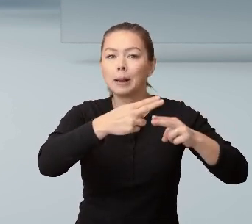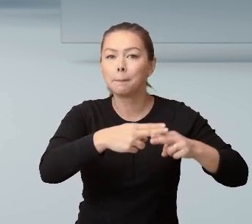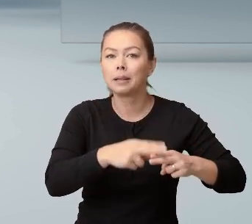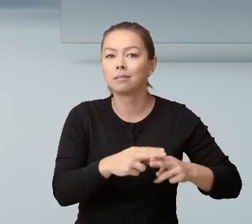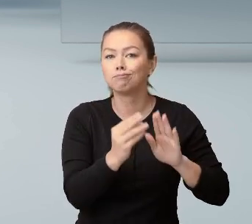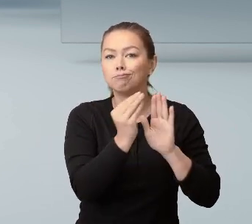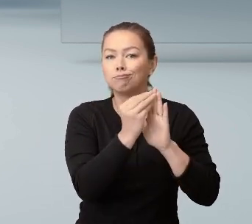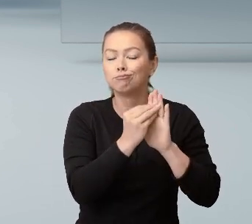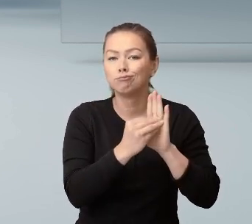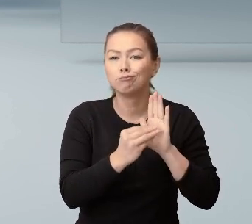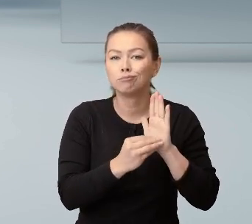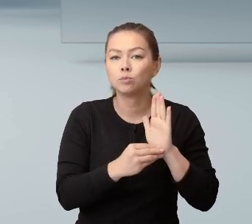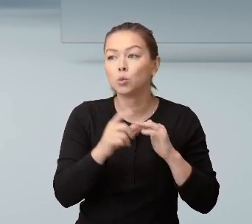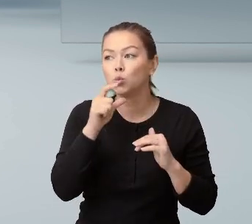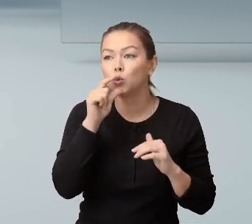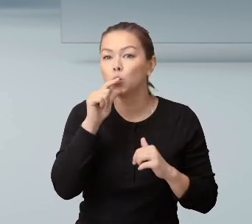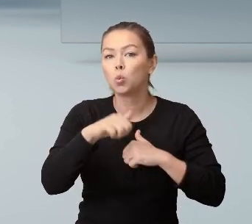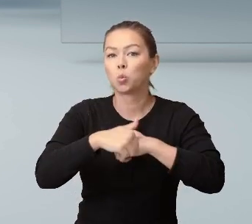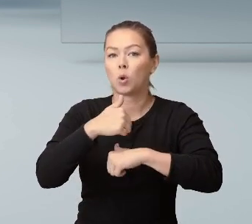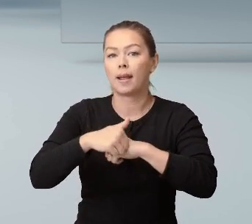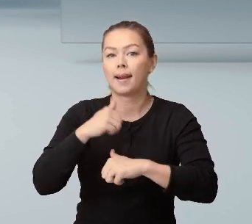taxonomy about the threat actors that are